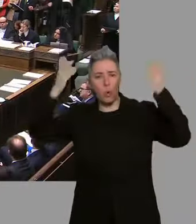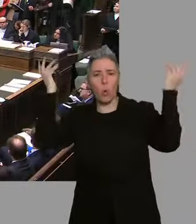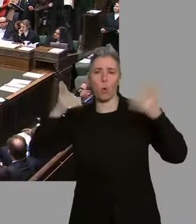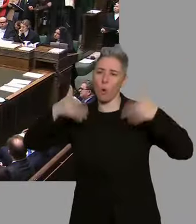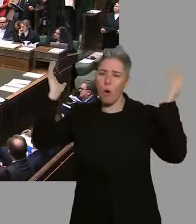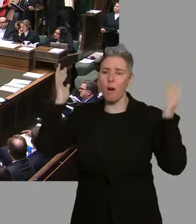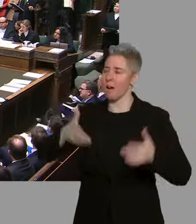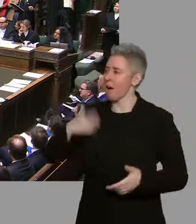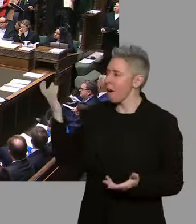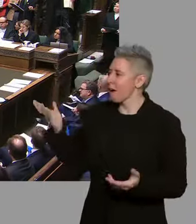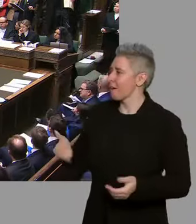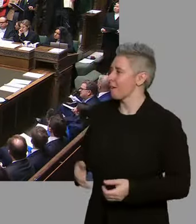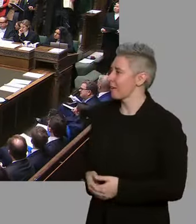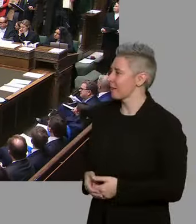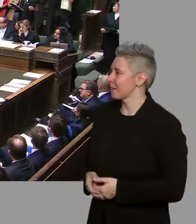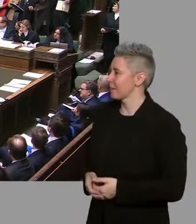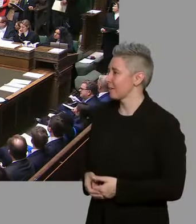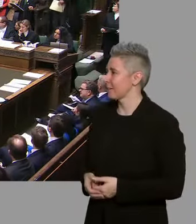I want to hear...